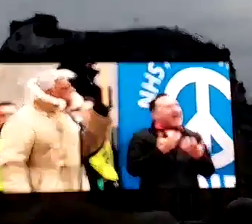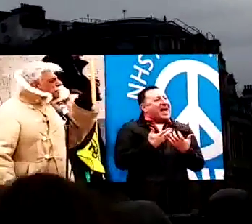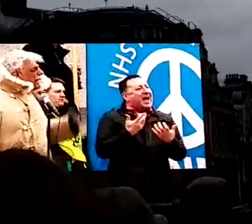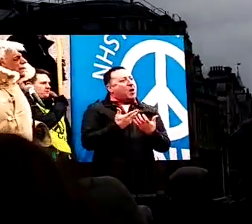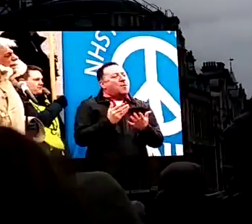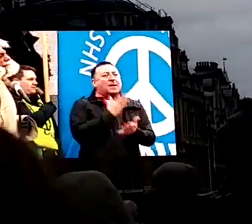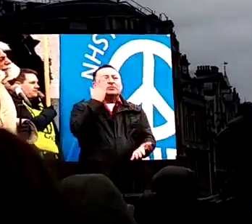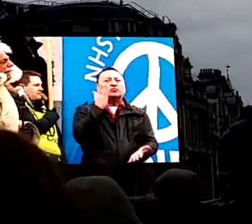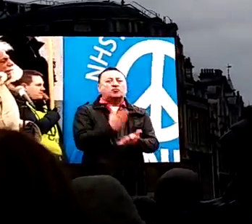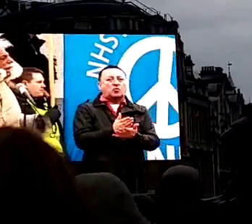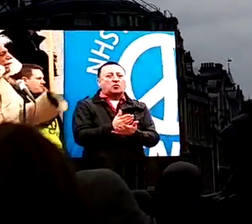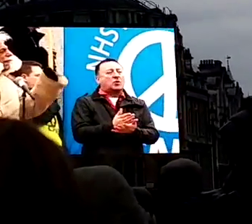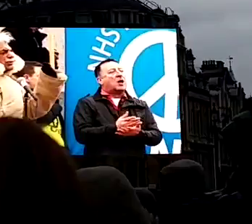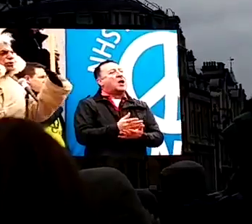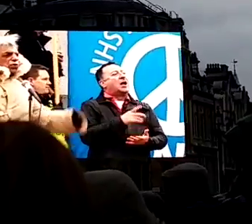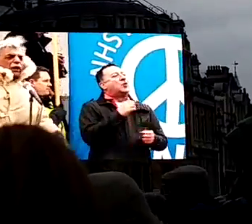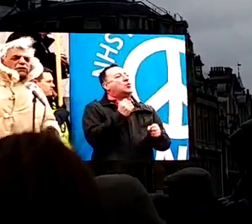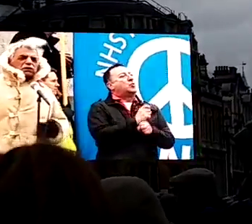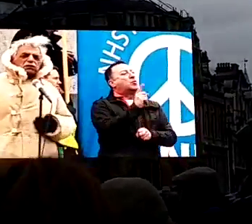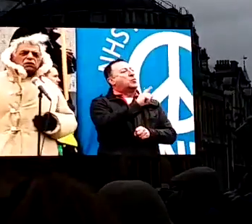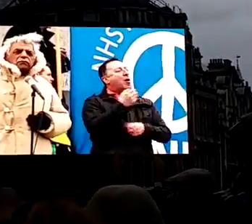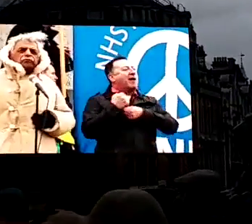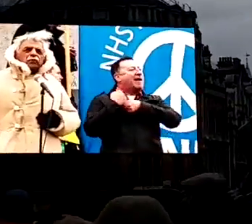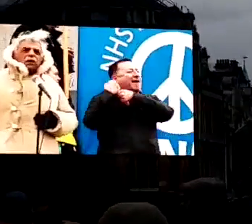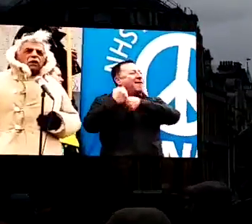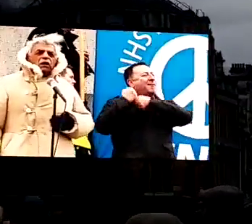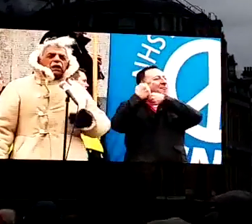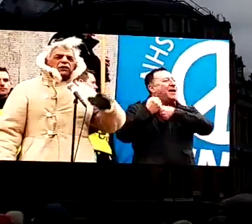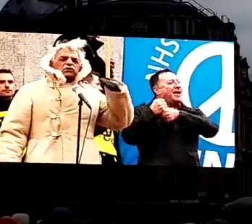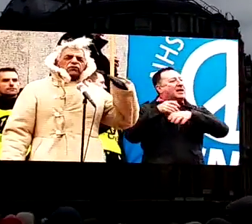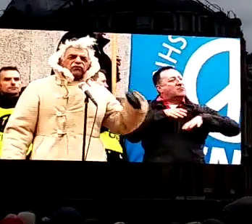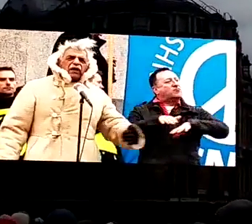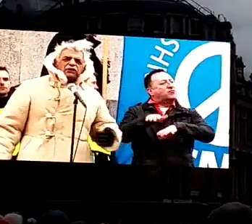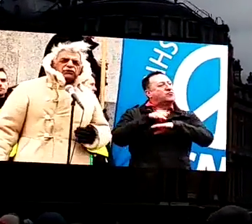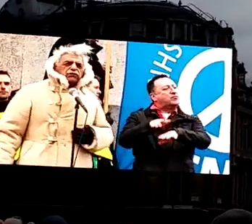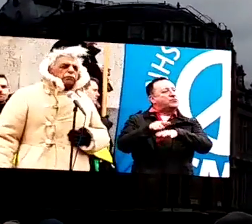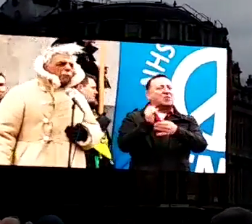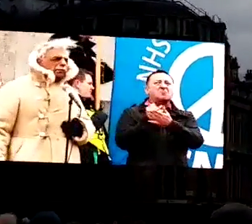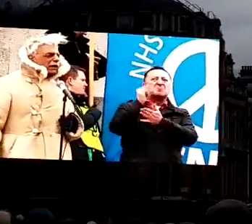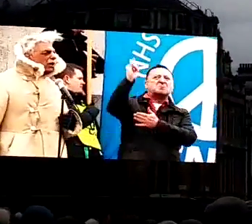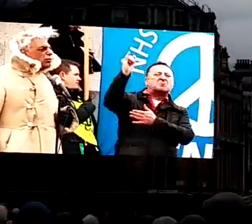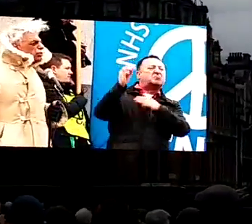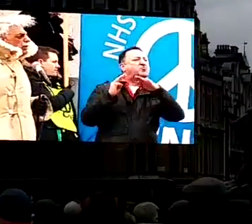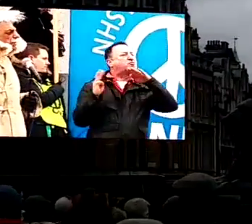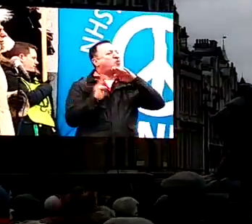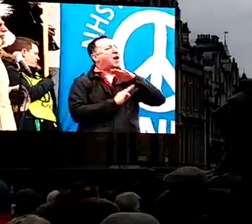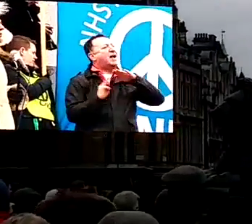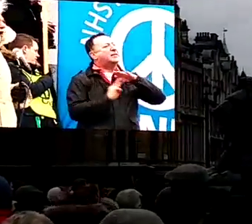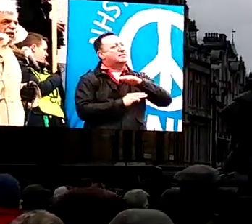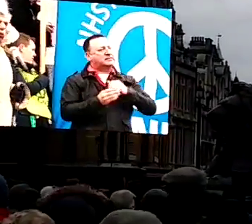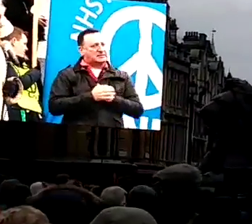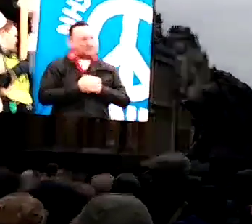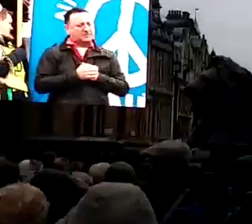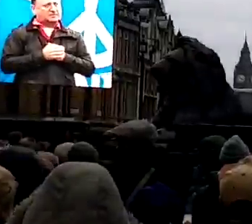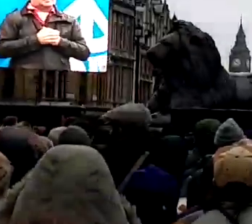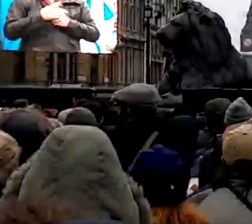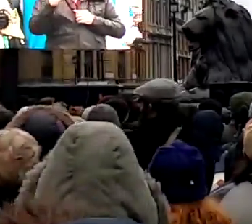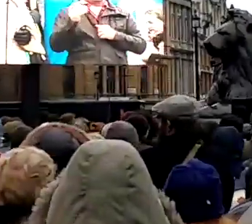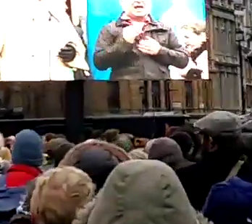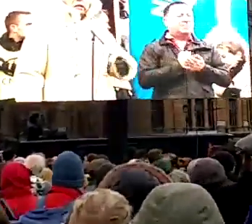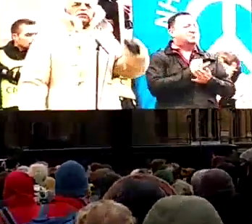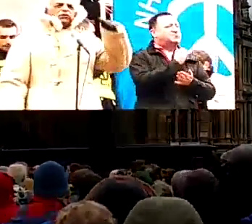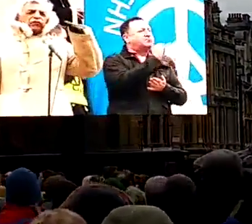without campaigning against Trident, in defense of public ownership of the